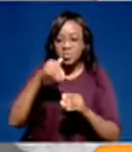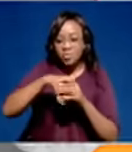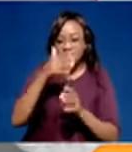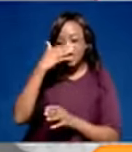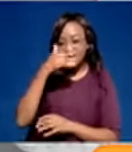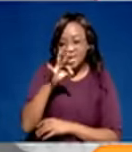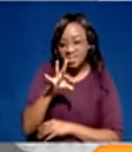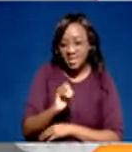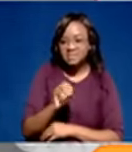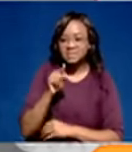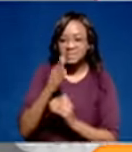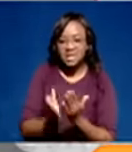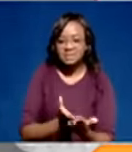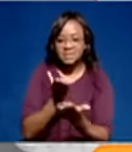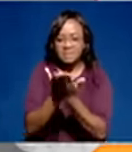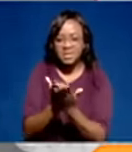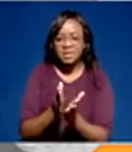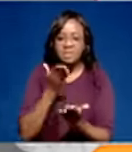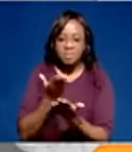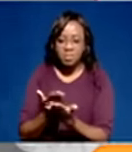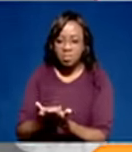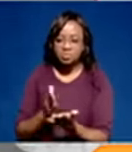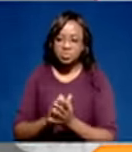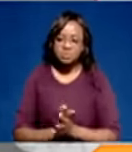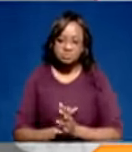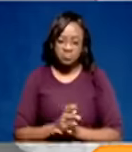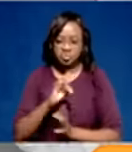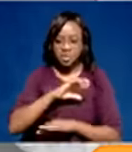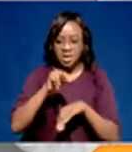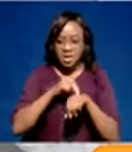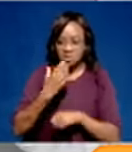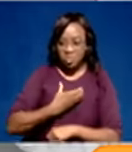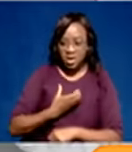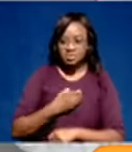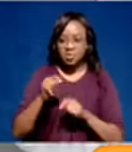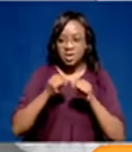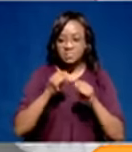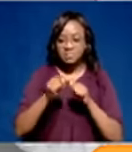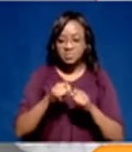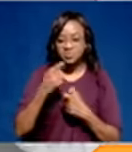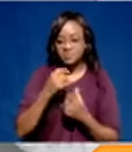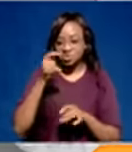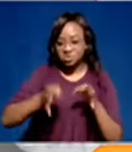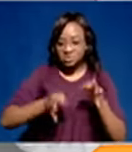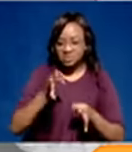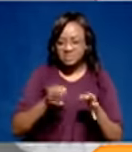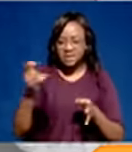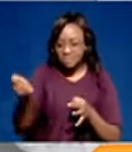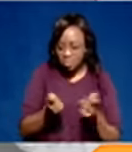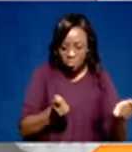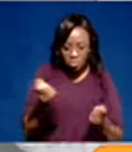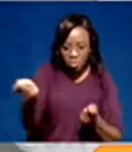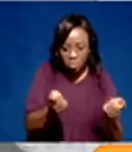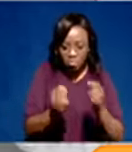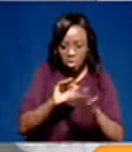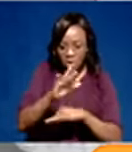submit proposals to the National Council of the Administration of Justice, which brings together all players in the criminal justice system on